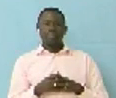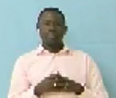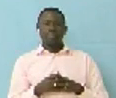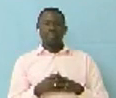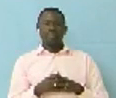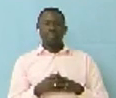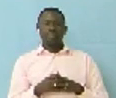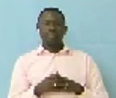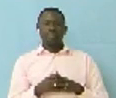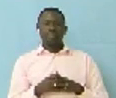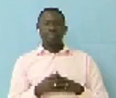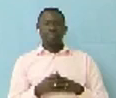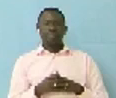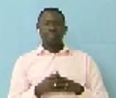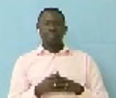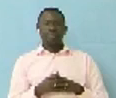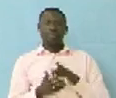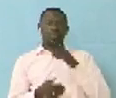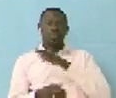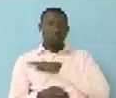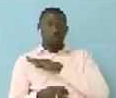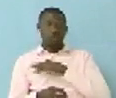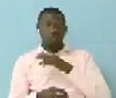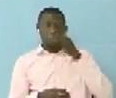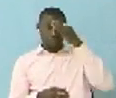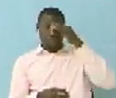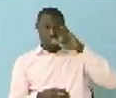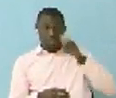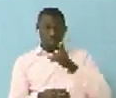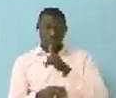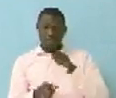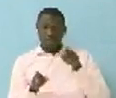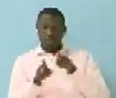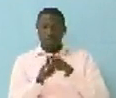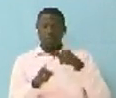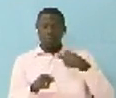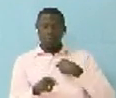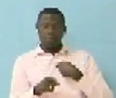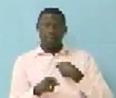you. You would also agree with me